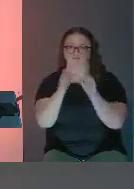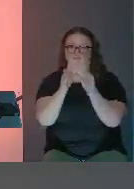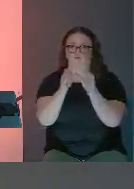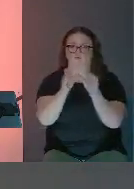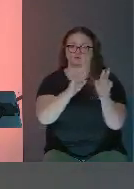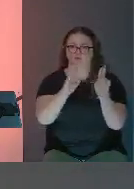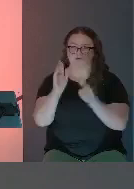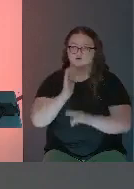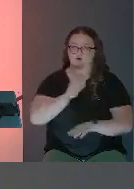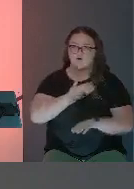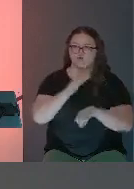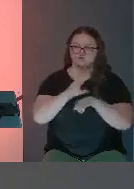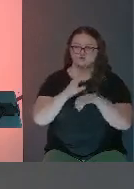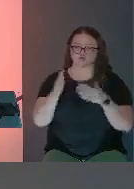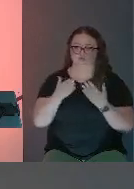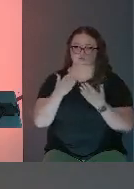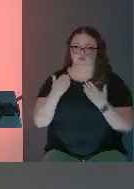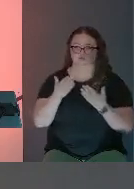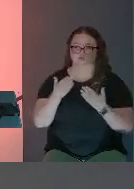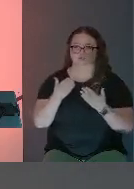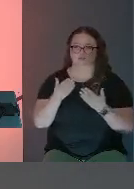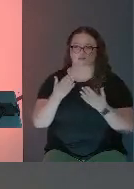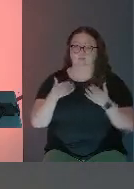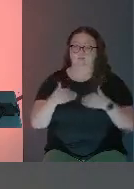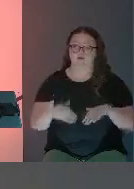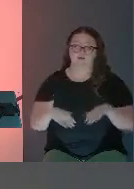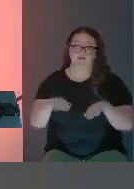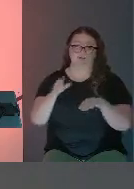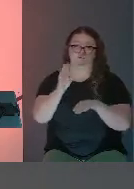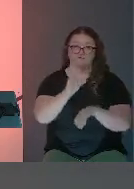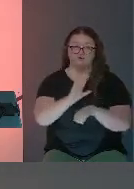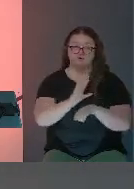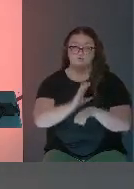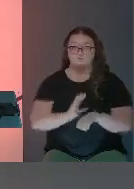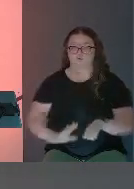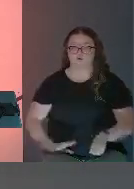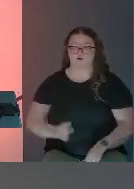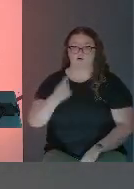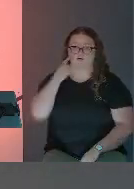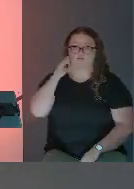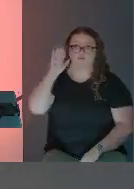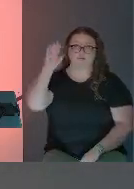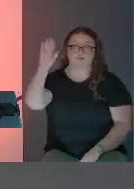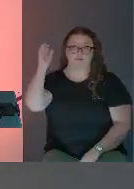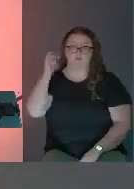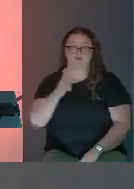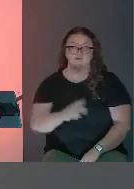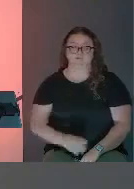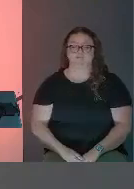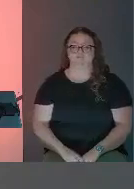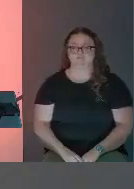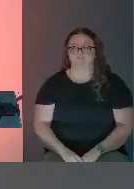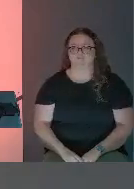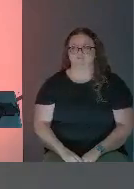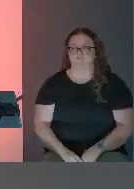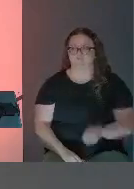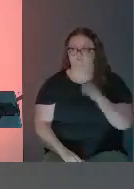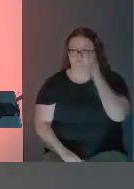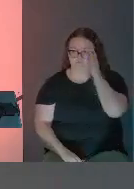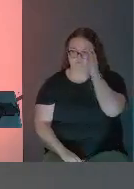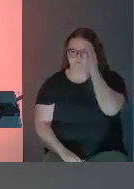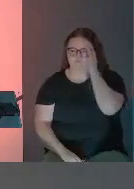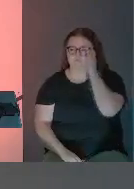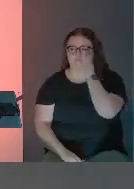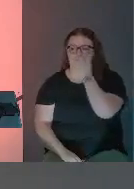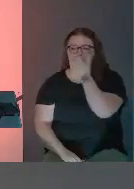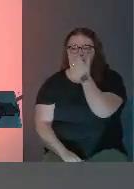our church and the body of Christ corporately for his return. And that's the theme. That